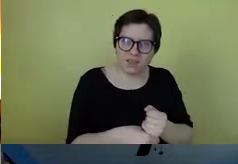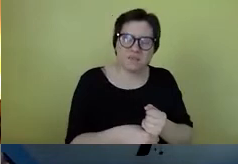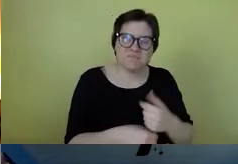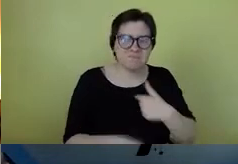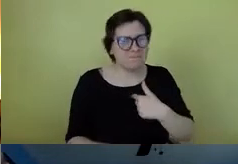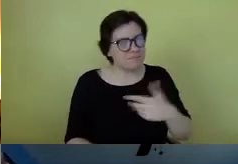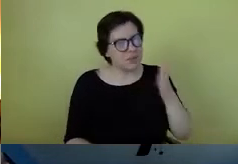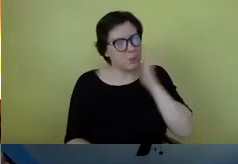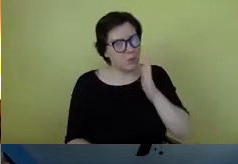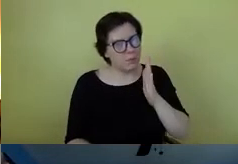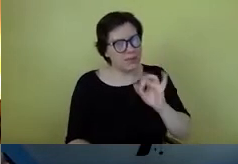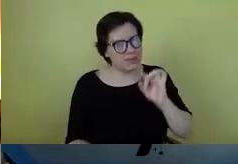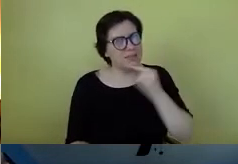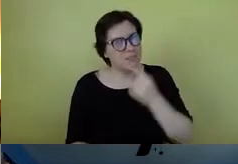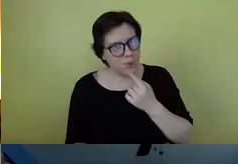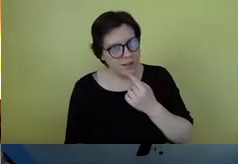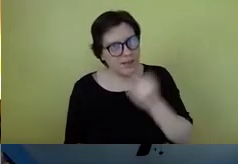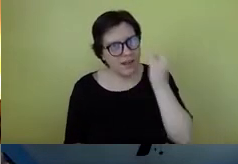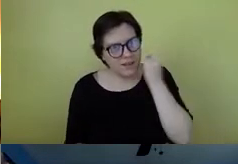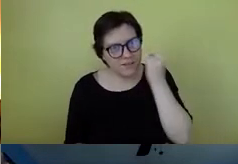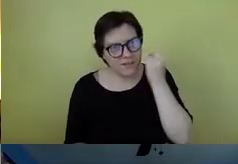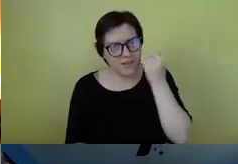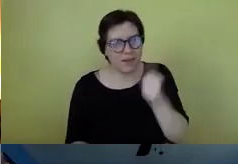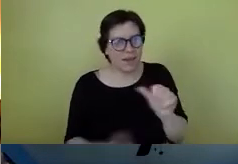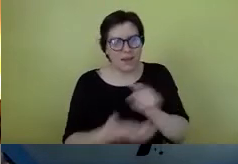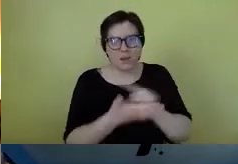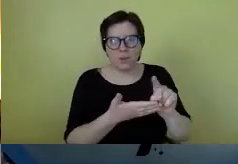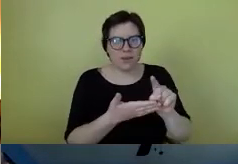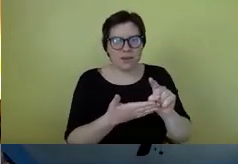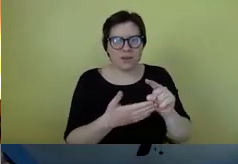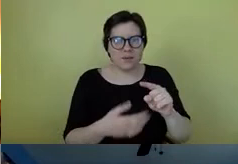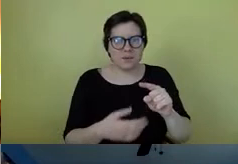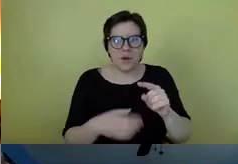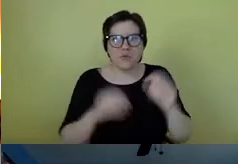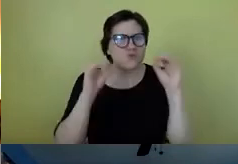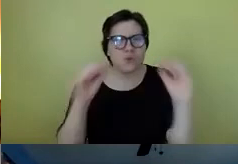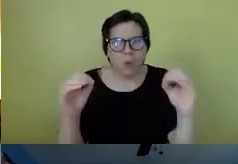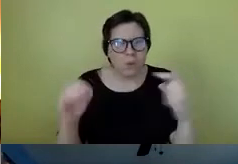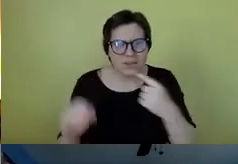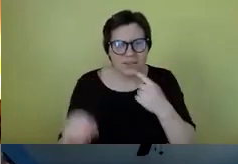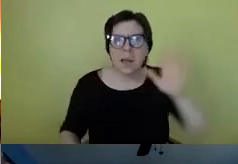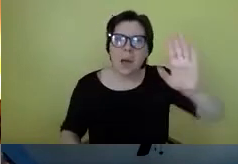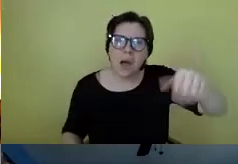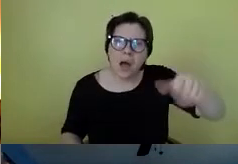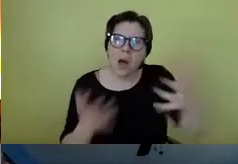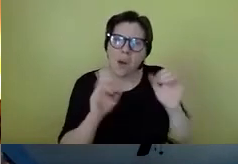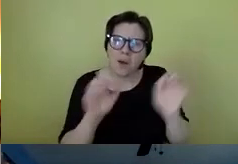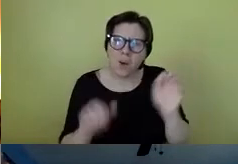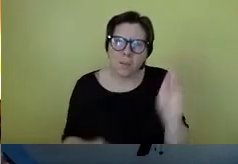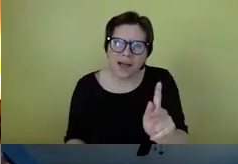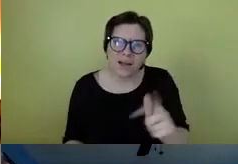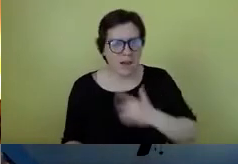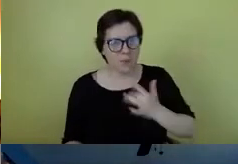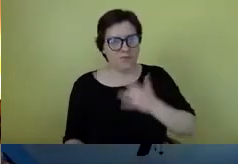very disappointed if in a given week I received no inquiries about when Mass